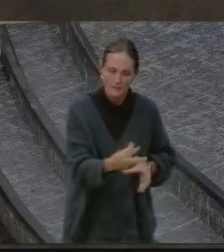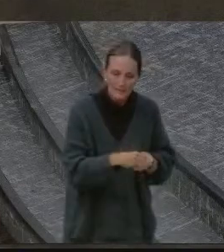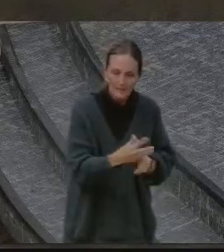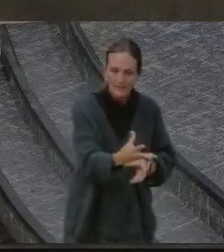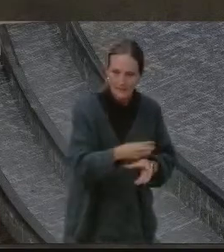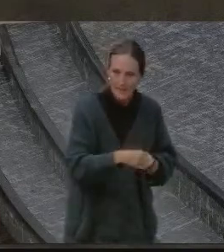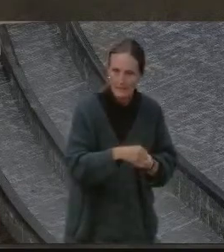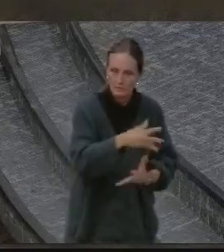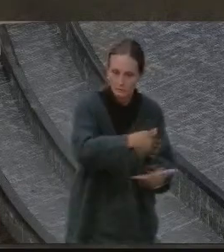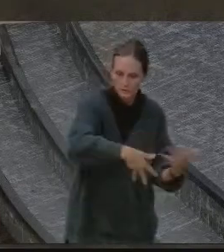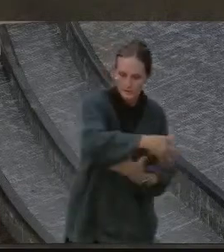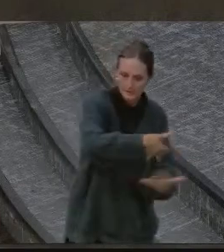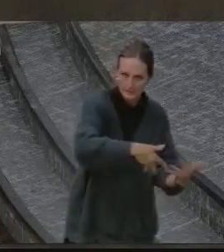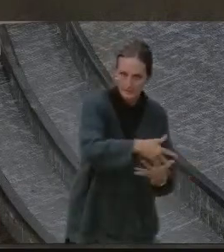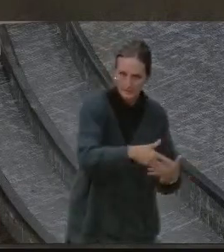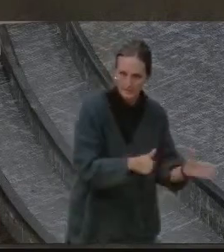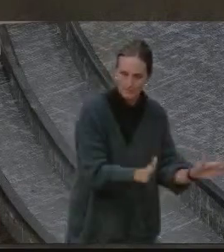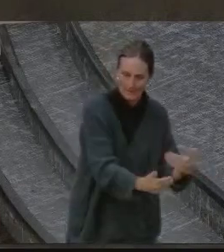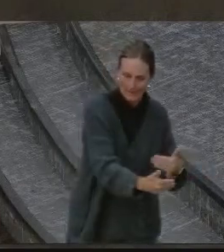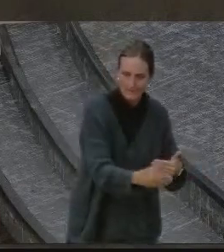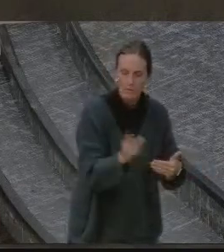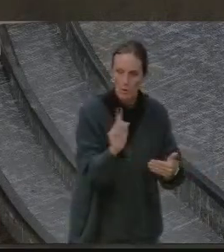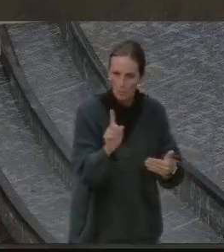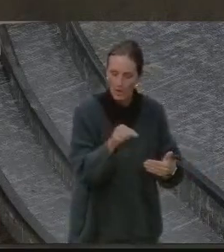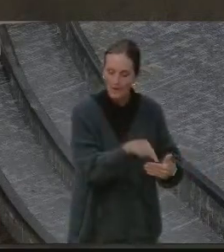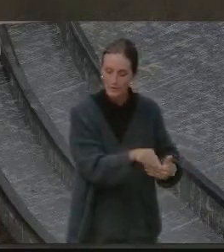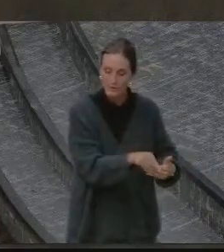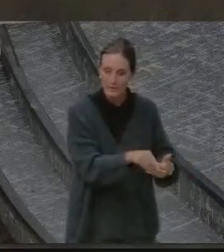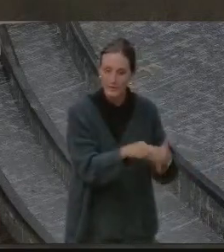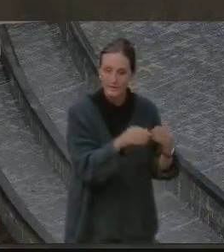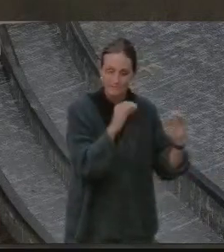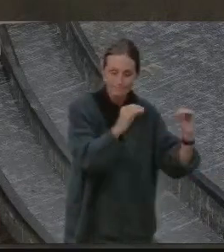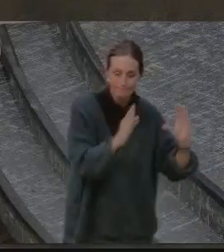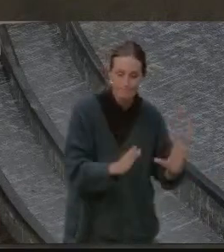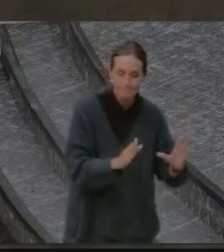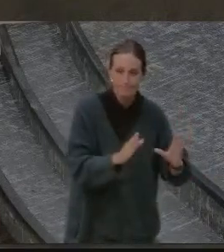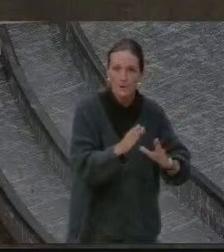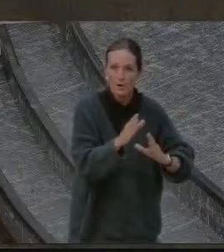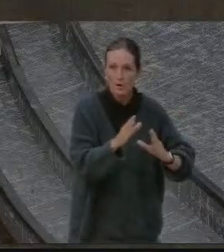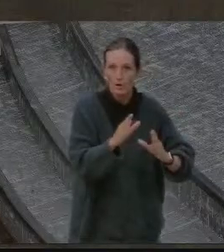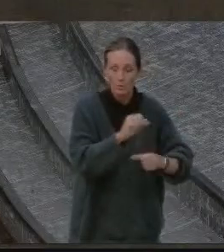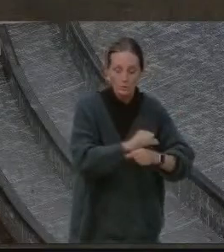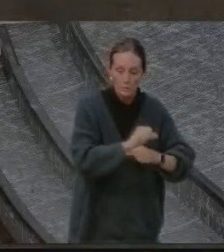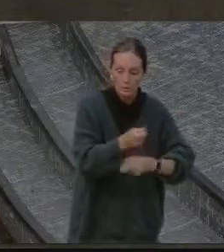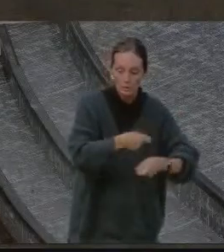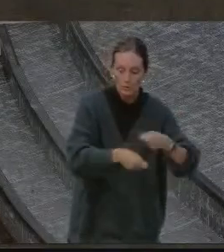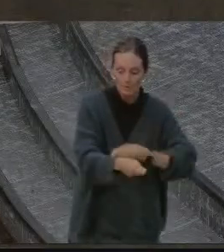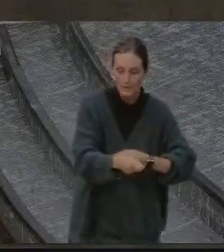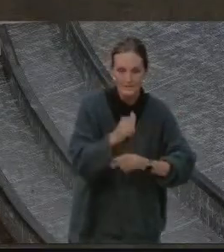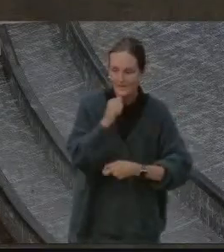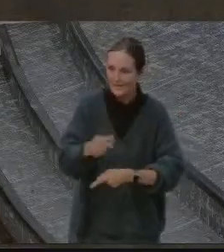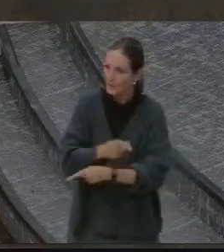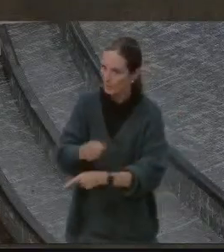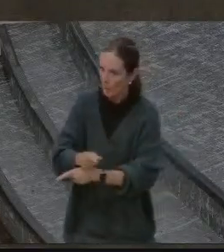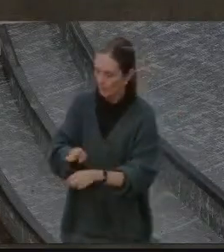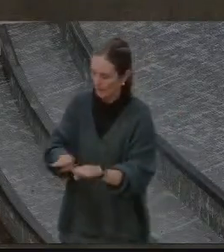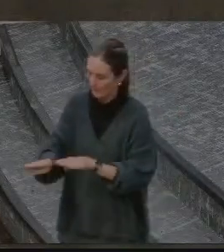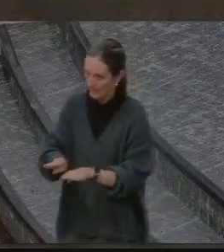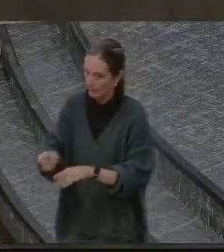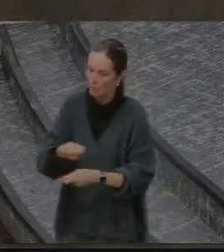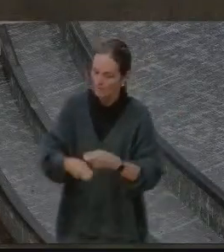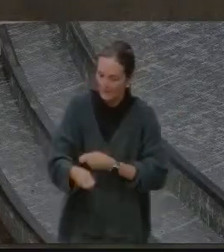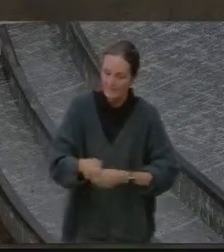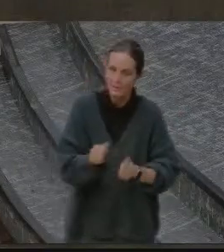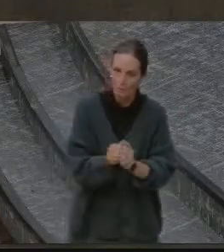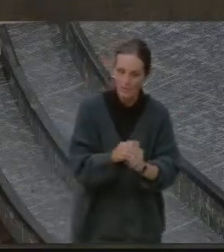space where she's really working to replace those inappropriate behaviors with positive behaviors. And